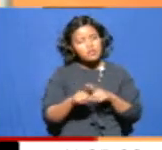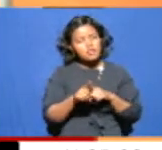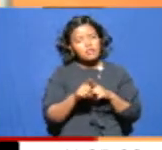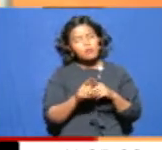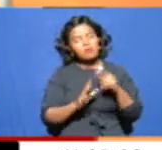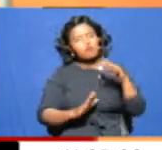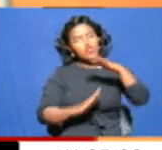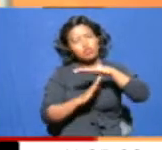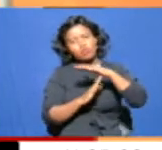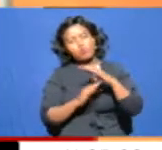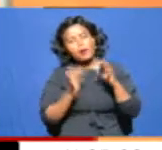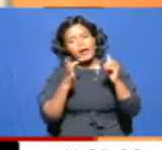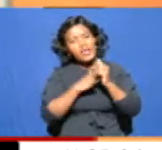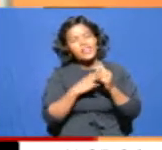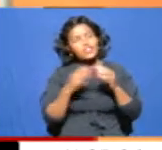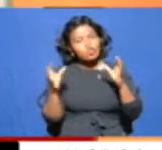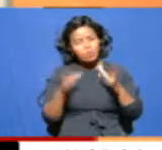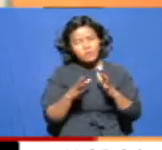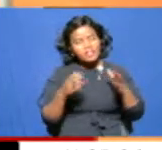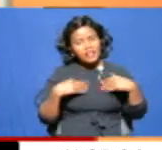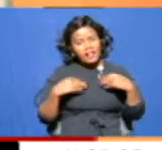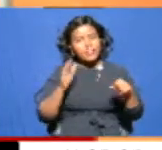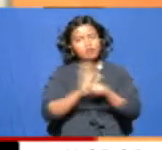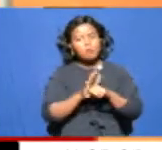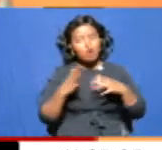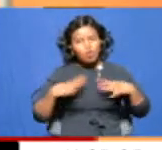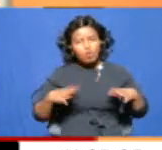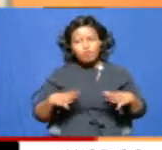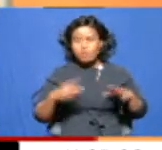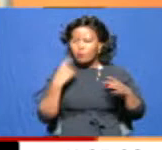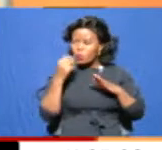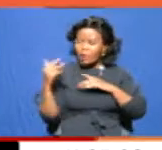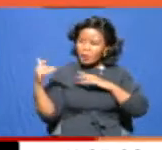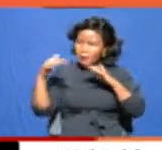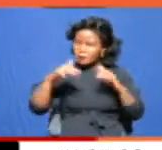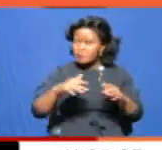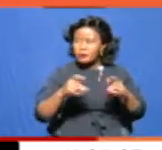used to pull extreme. More. Yes. Exactly. When Costas played Kangemi. You know,